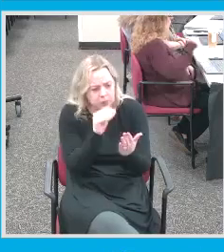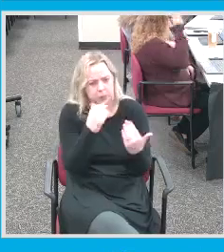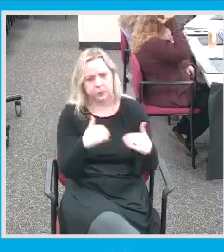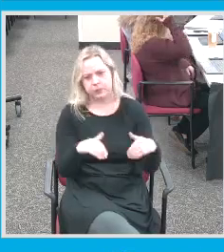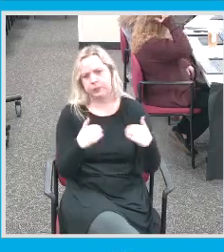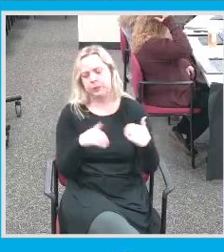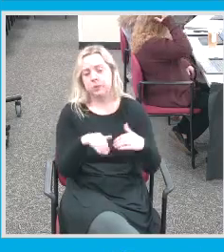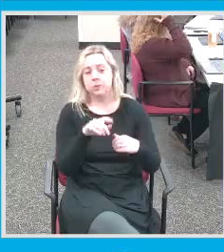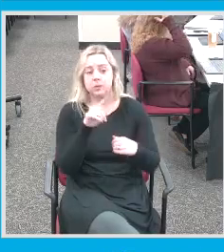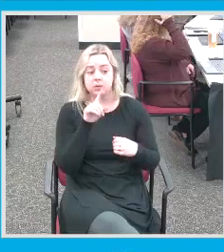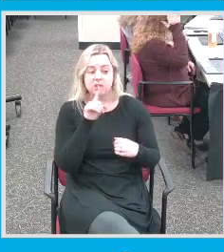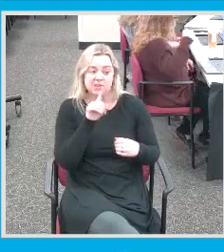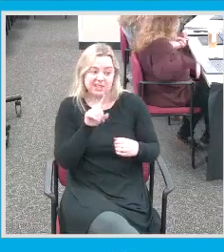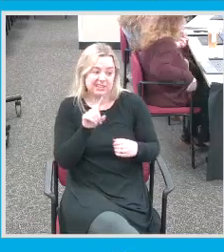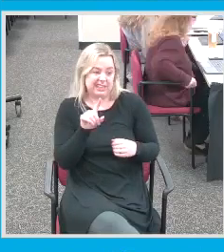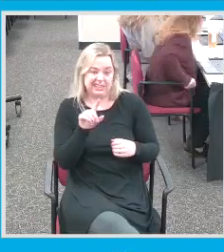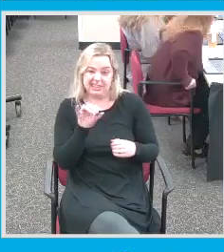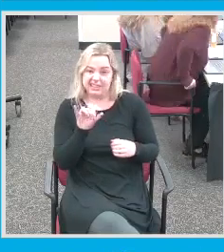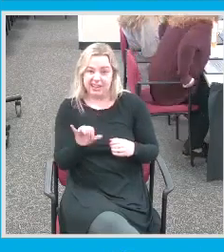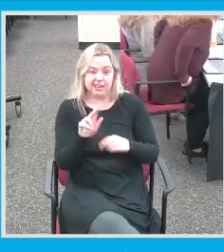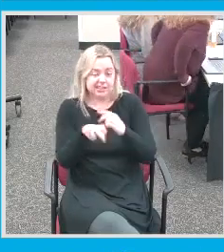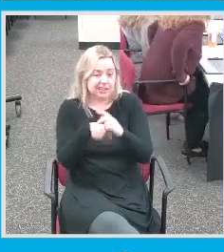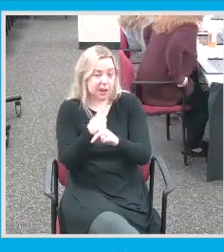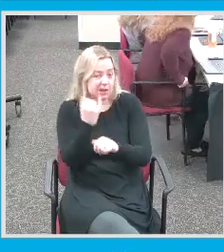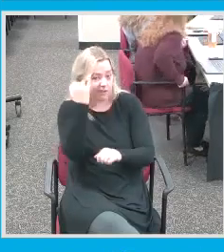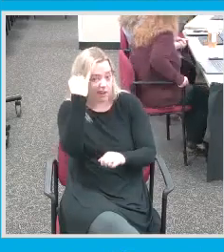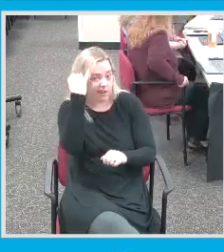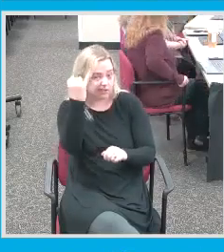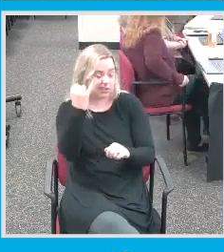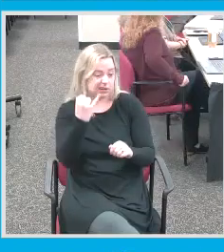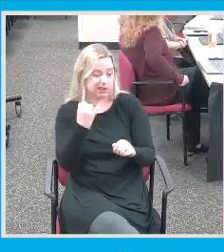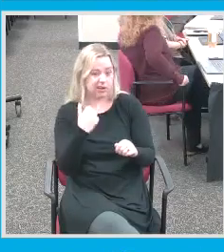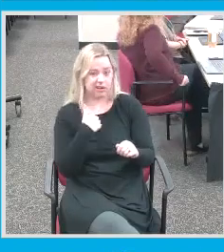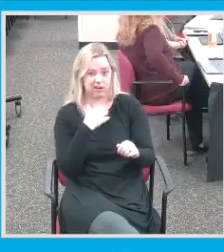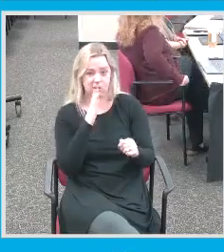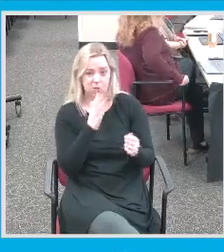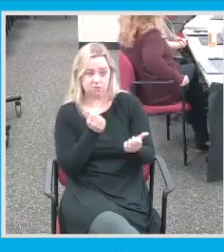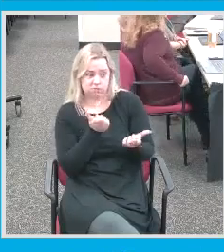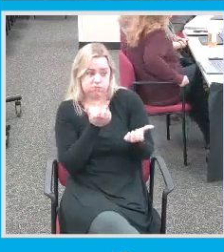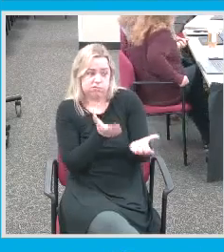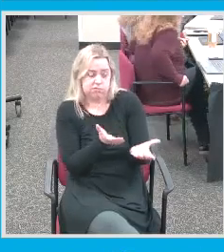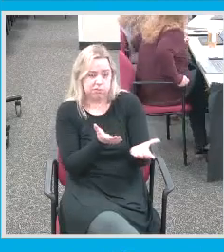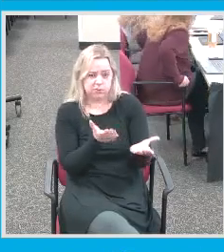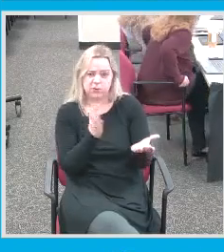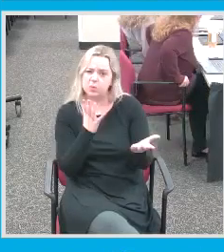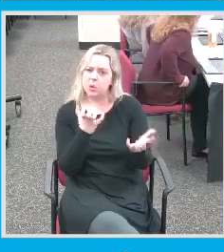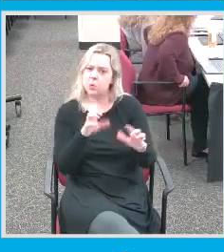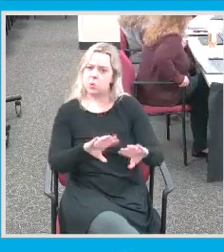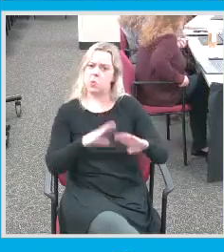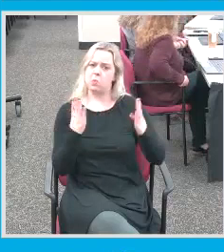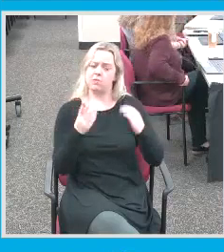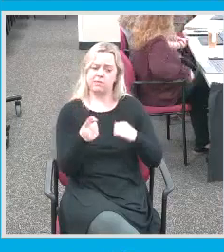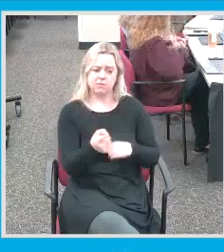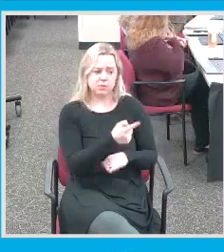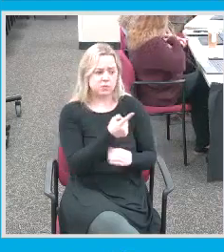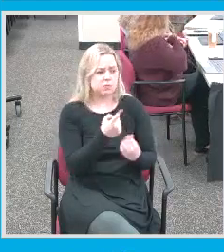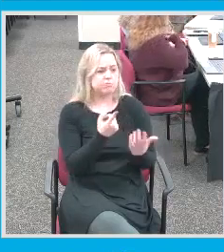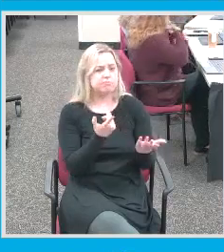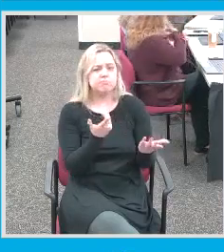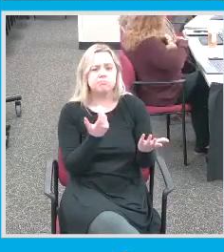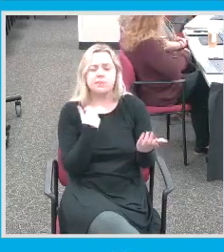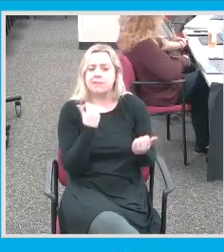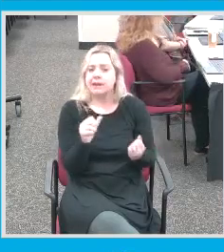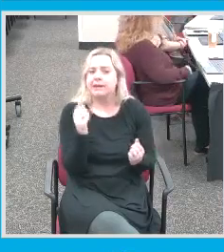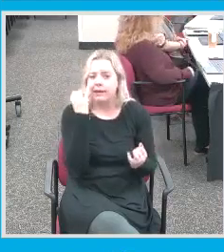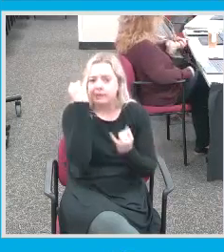bring those kinds of ideas forward. If other members of the board have ideas of places that we can get a tour of, or if you've been